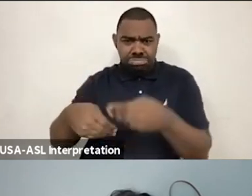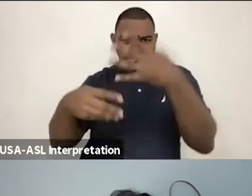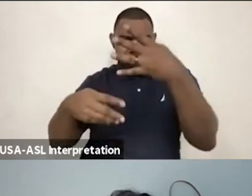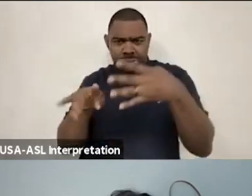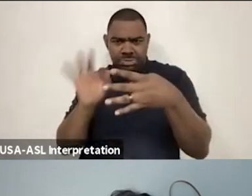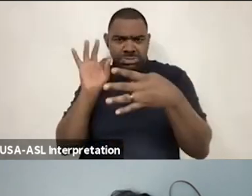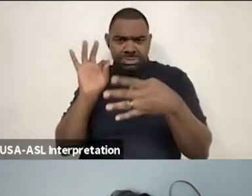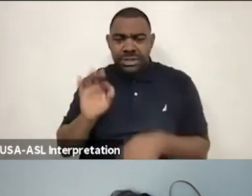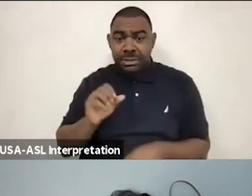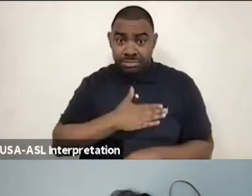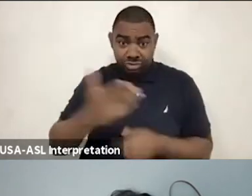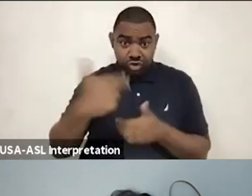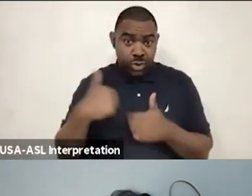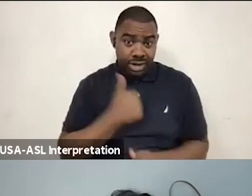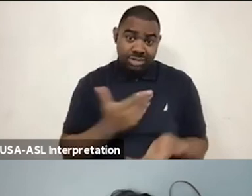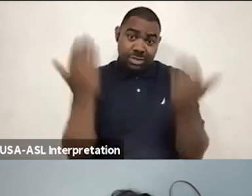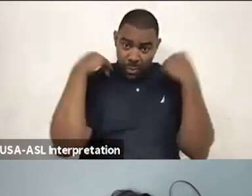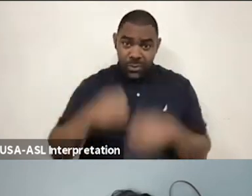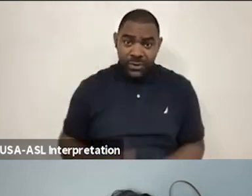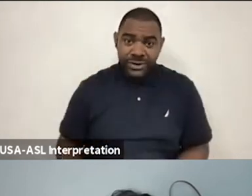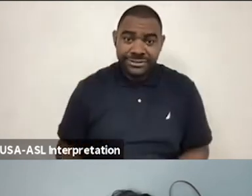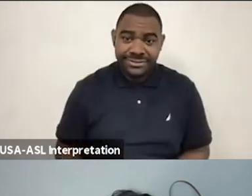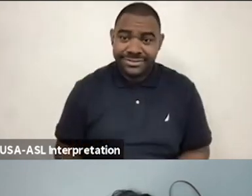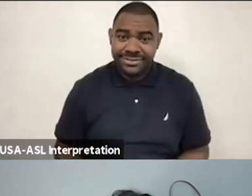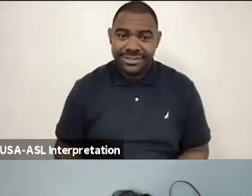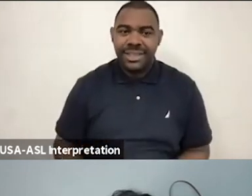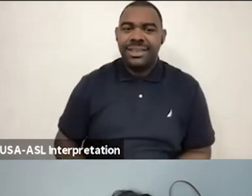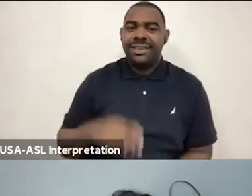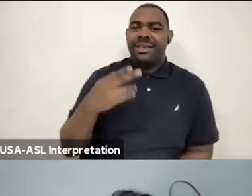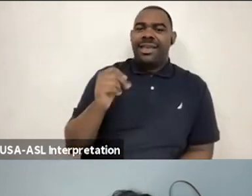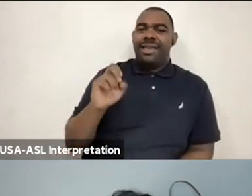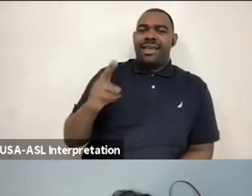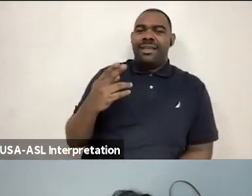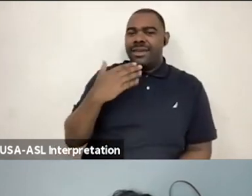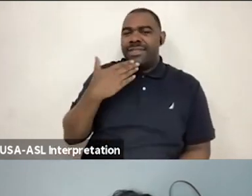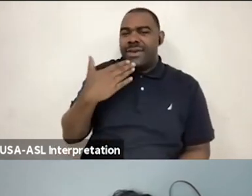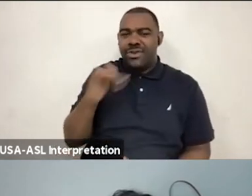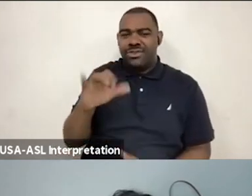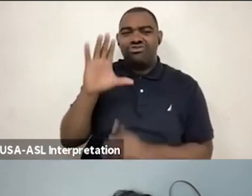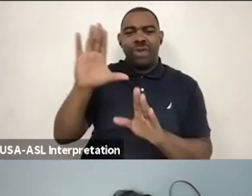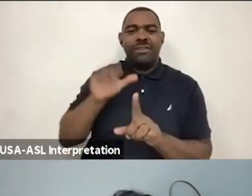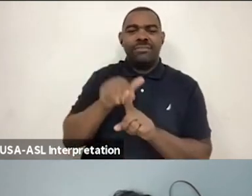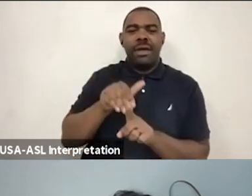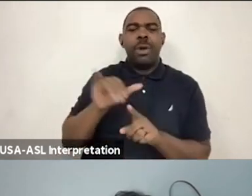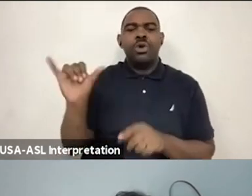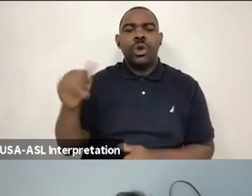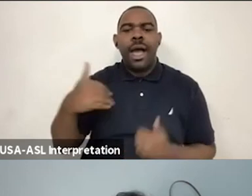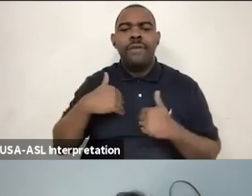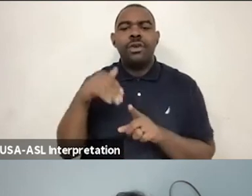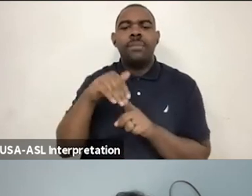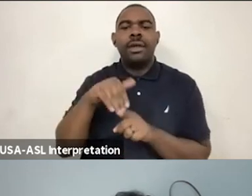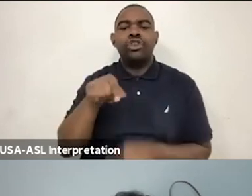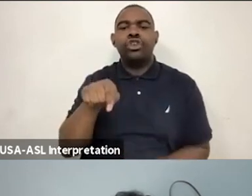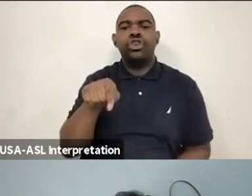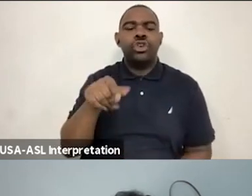So please do that. Join us. There you go. Thank you. That's a great reminder. And we also have